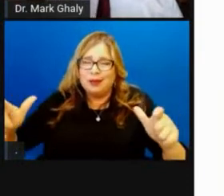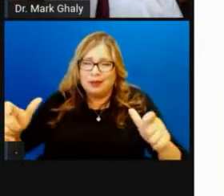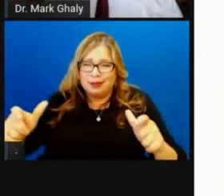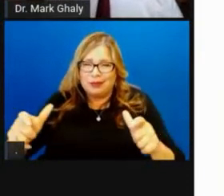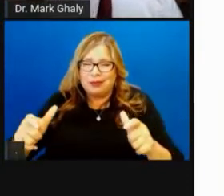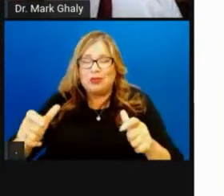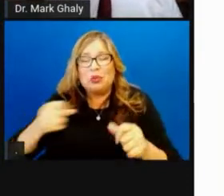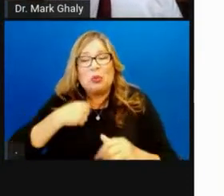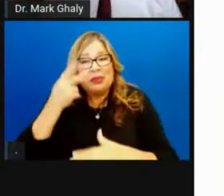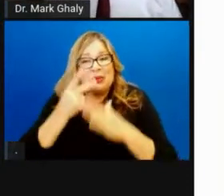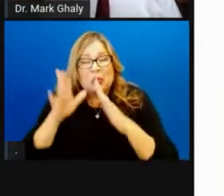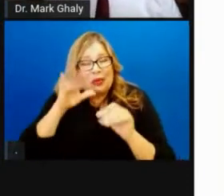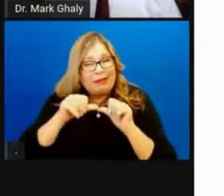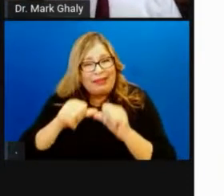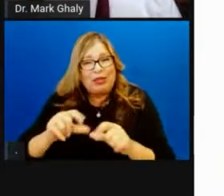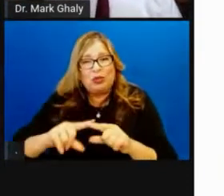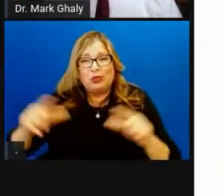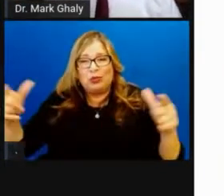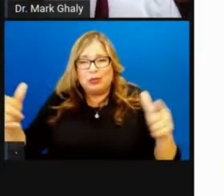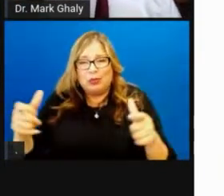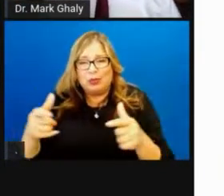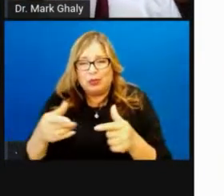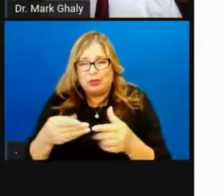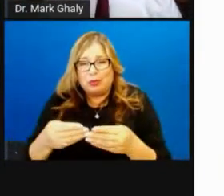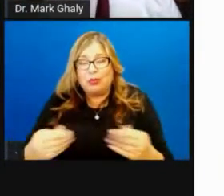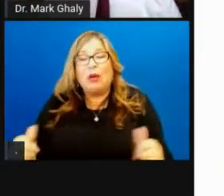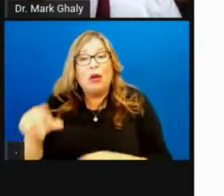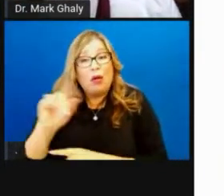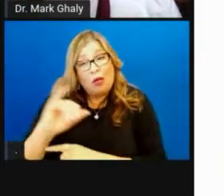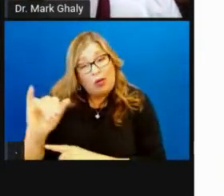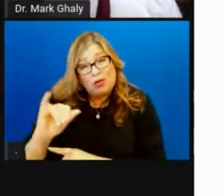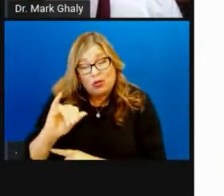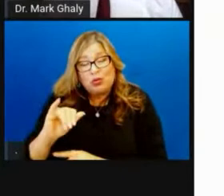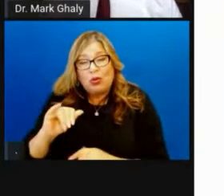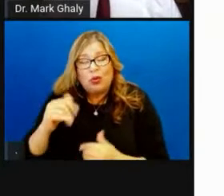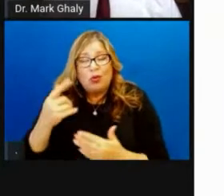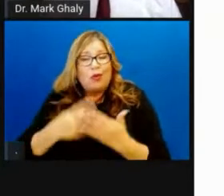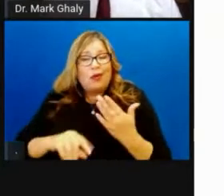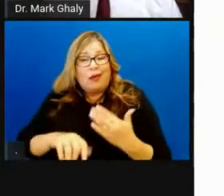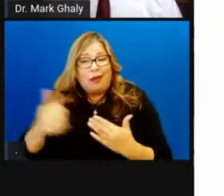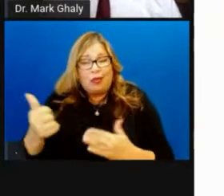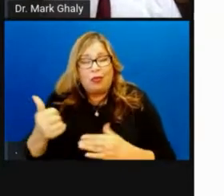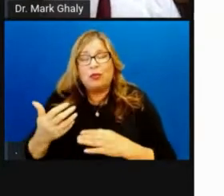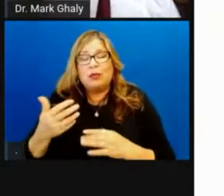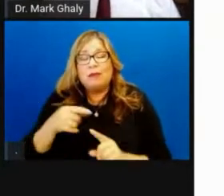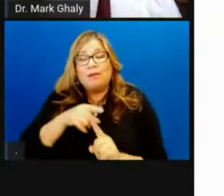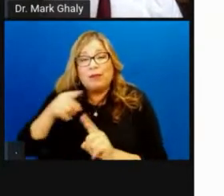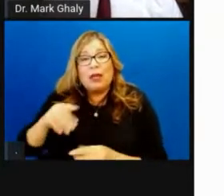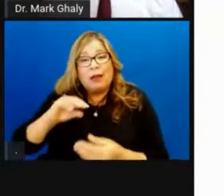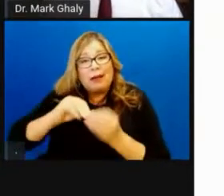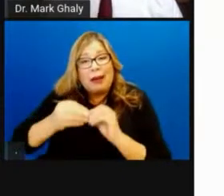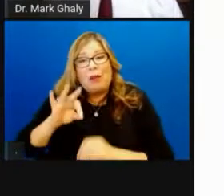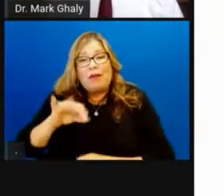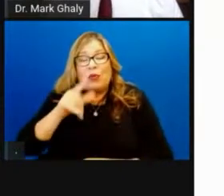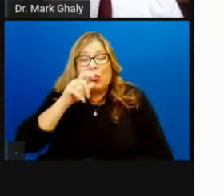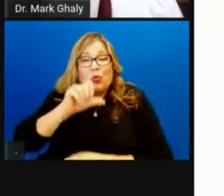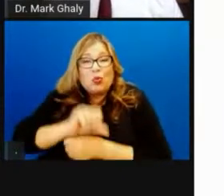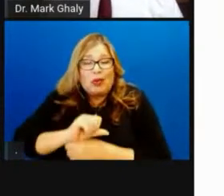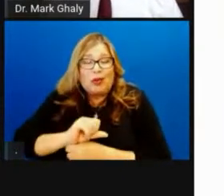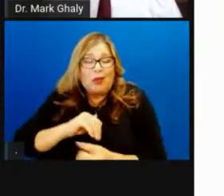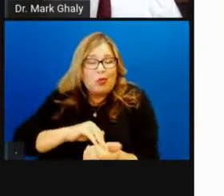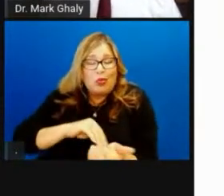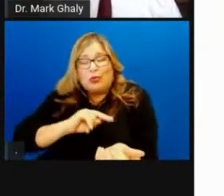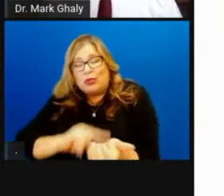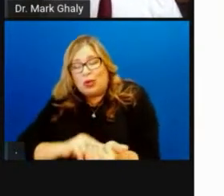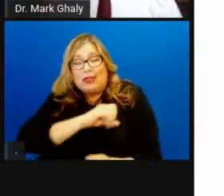And very importantly, hospital staffing was improving. The COVID census was coming down. And the